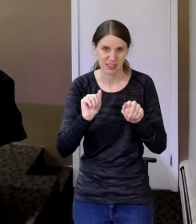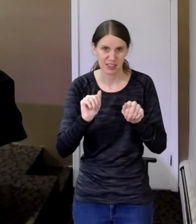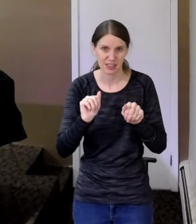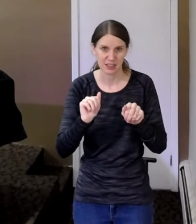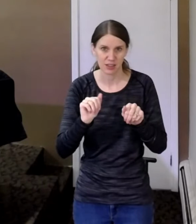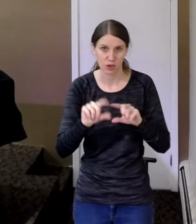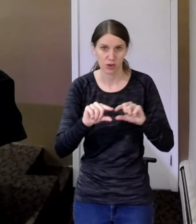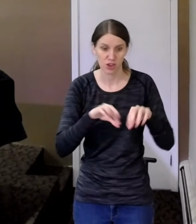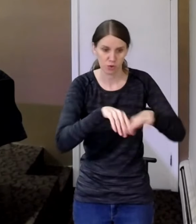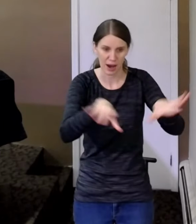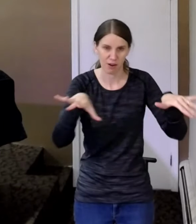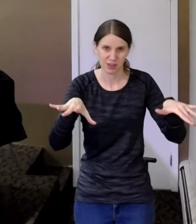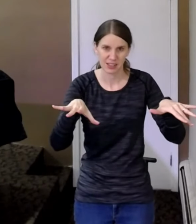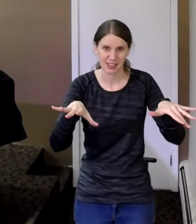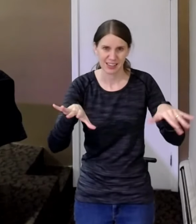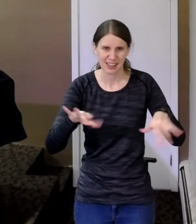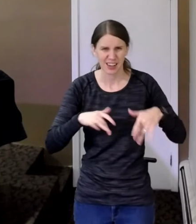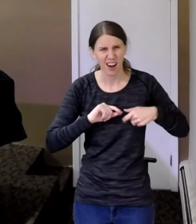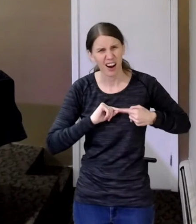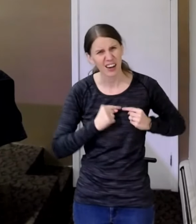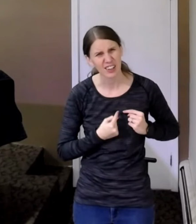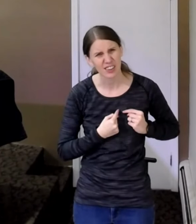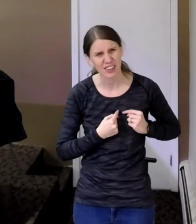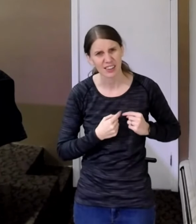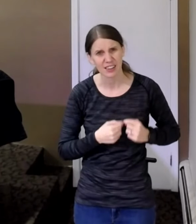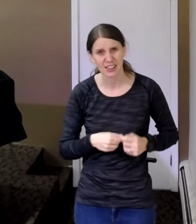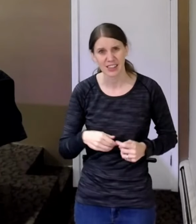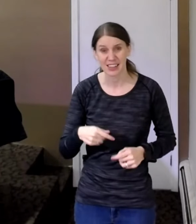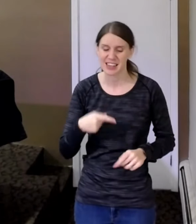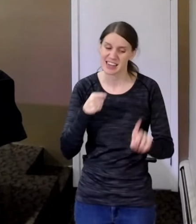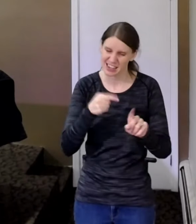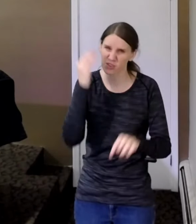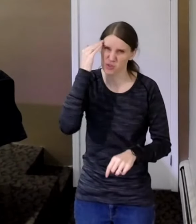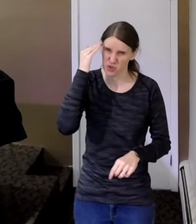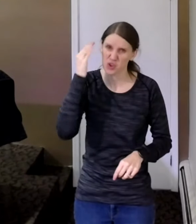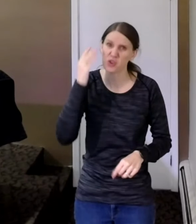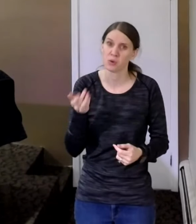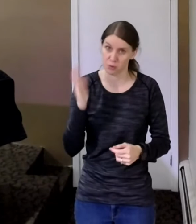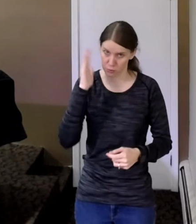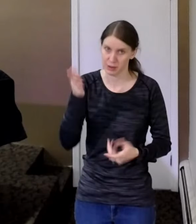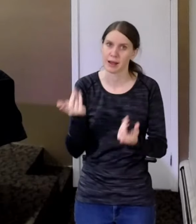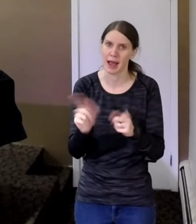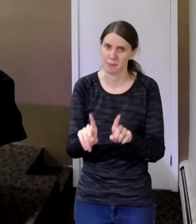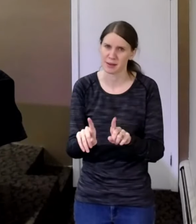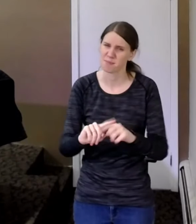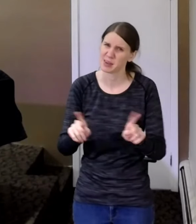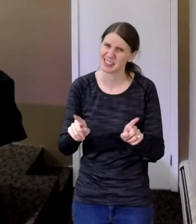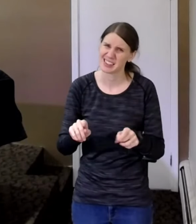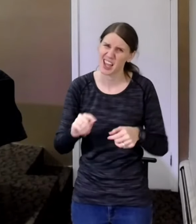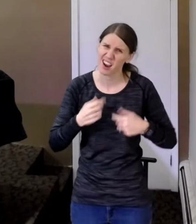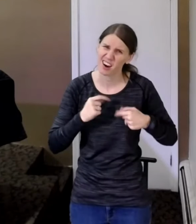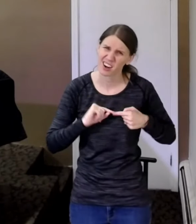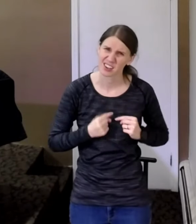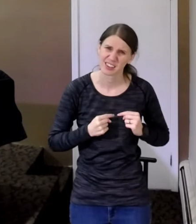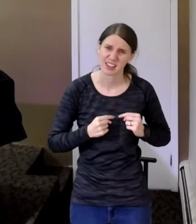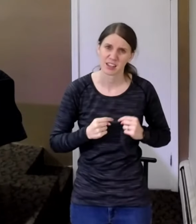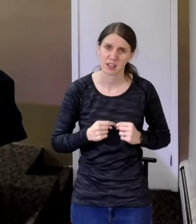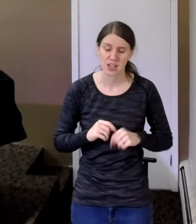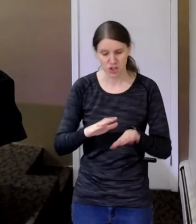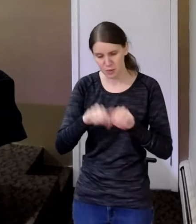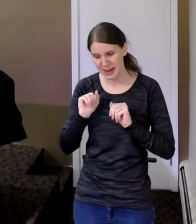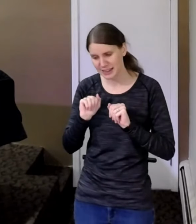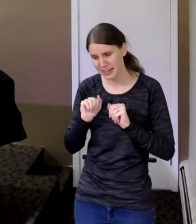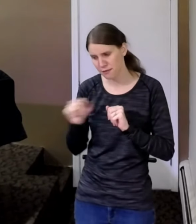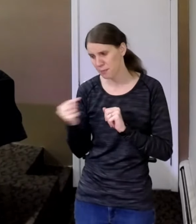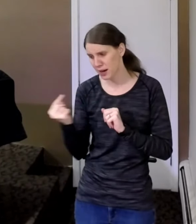too. Even knowing what was going to take place, it still hurt him. But here he is, going off, grieving in his